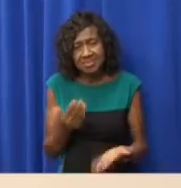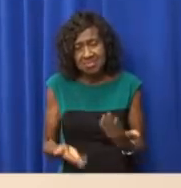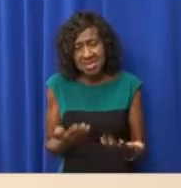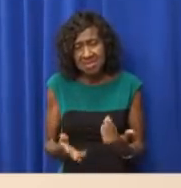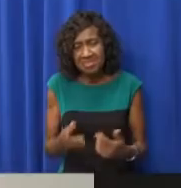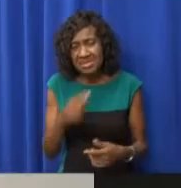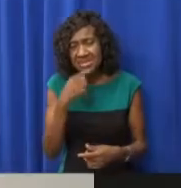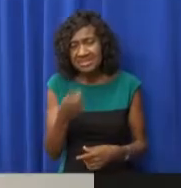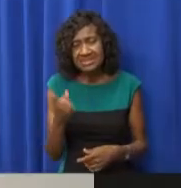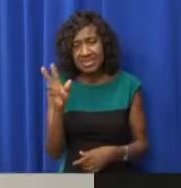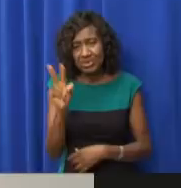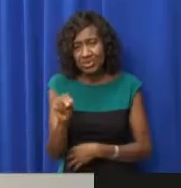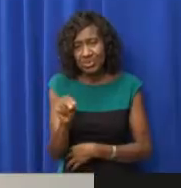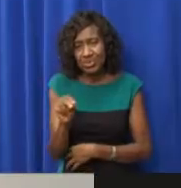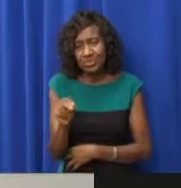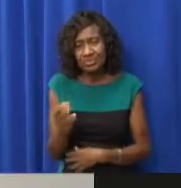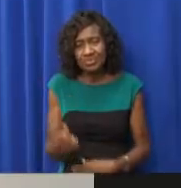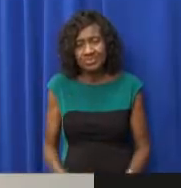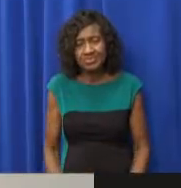Okay.